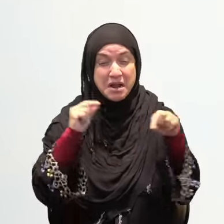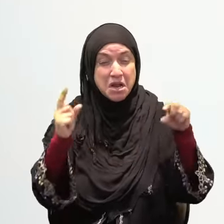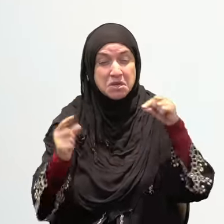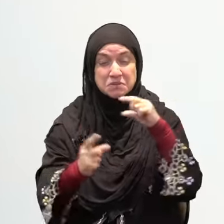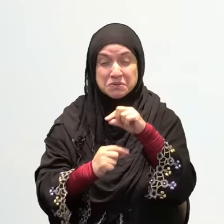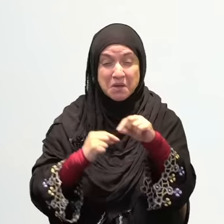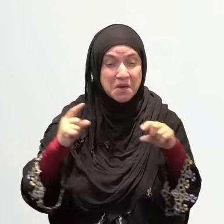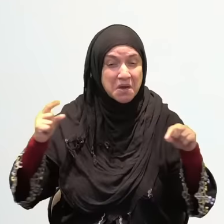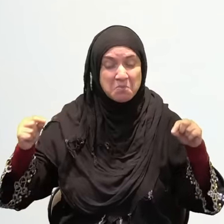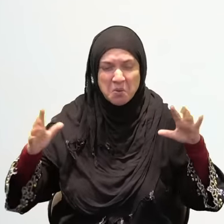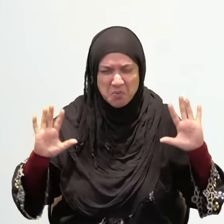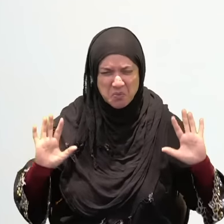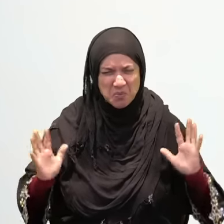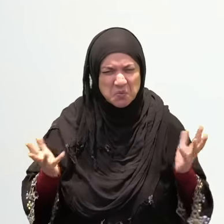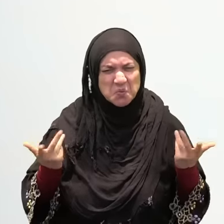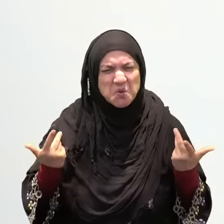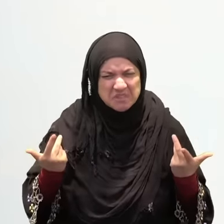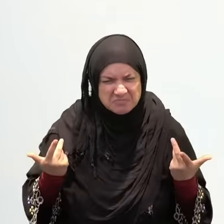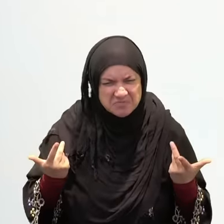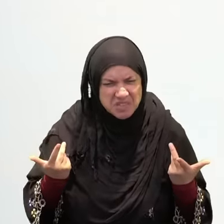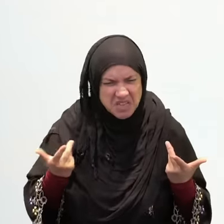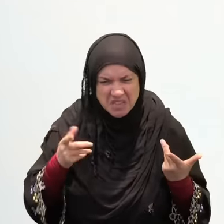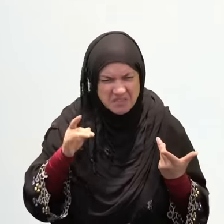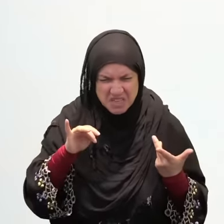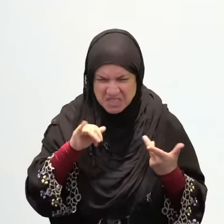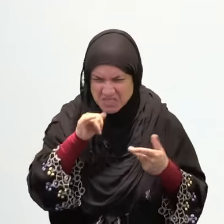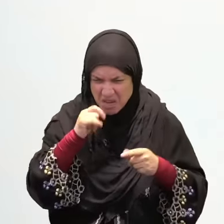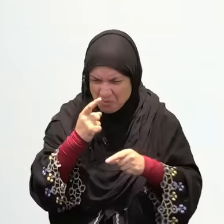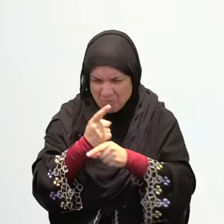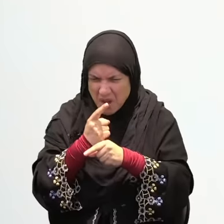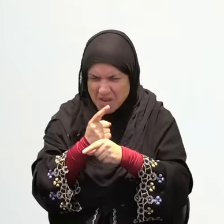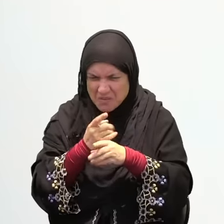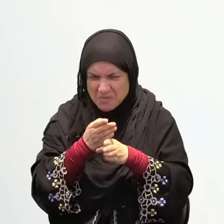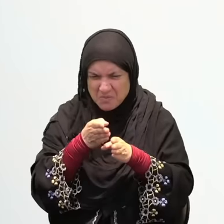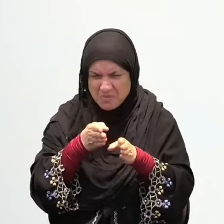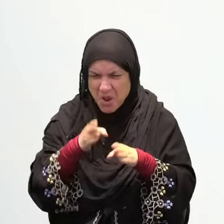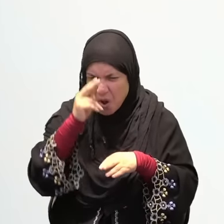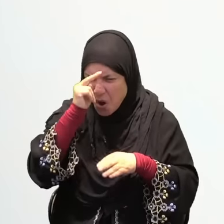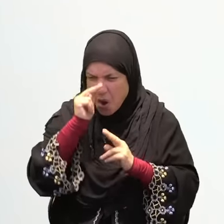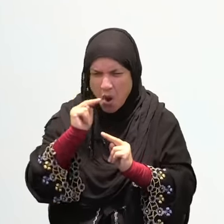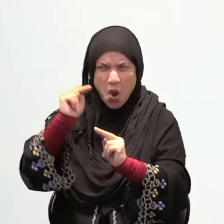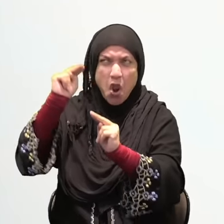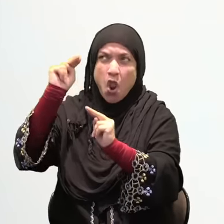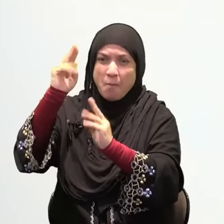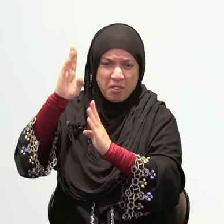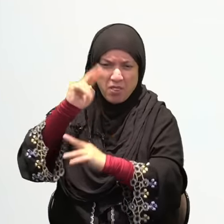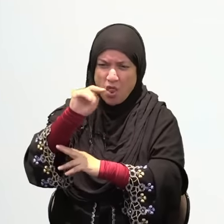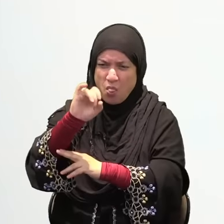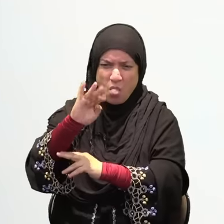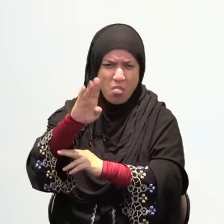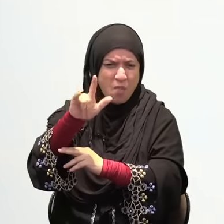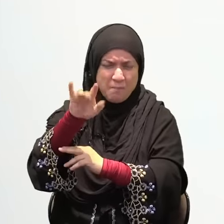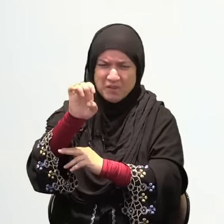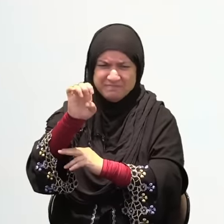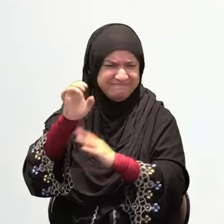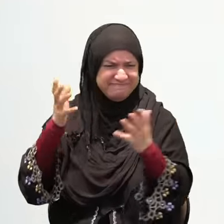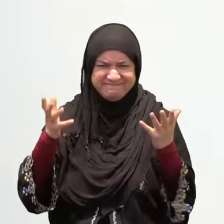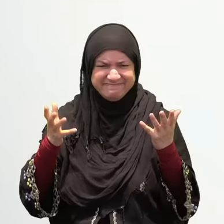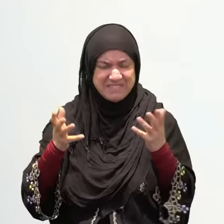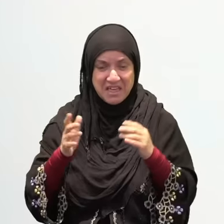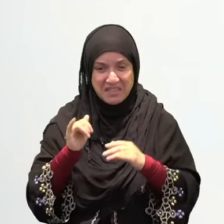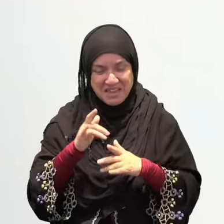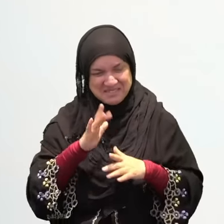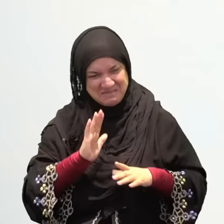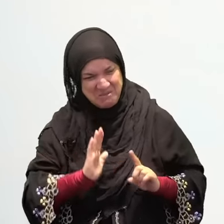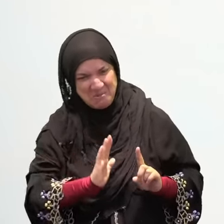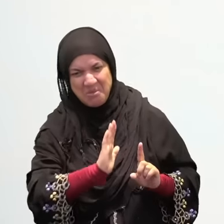it in the name of any type of righteousness. They didn't think they were doing anything noble by slandering Aisha radiallahu ta'ala anha. It was something that is low. It's